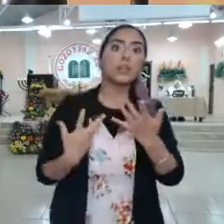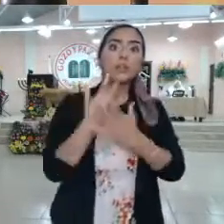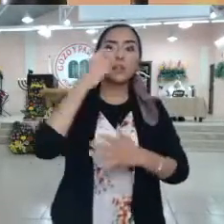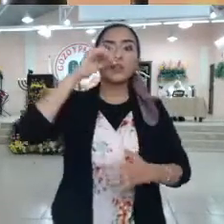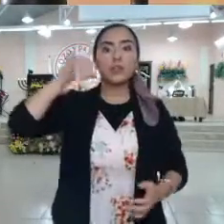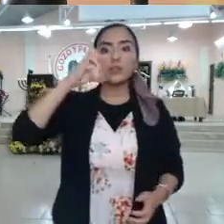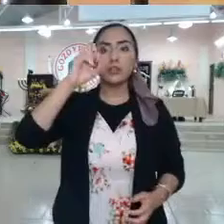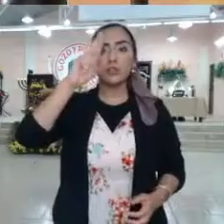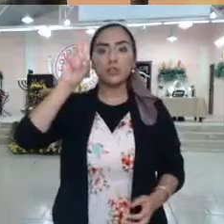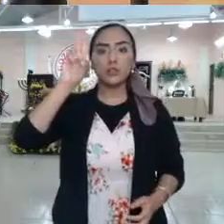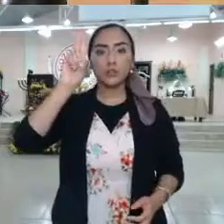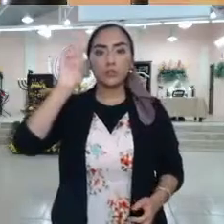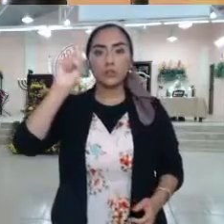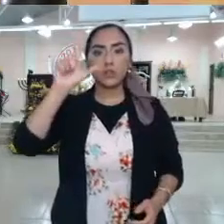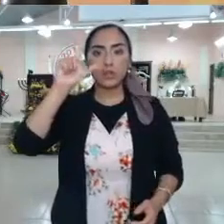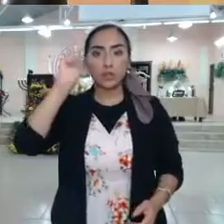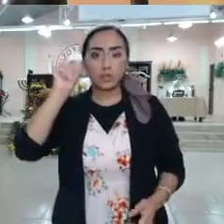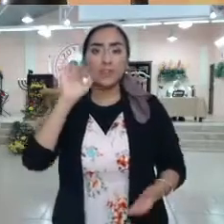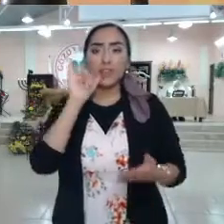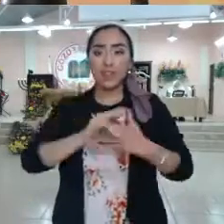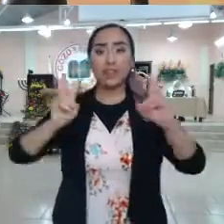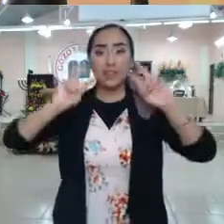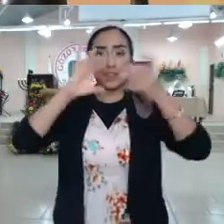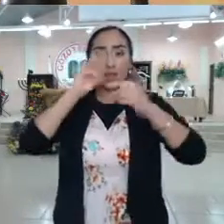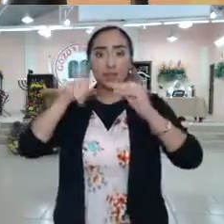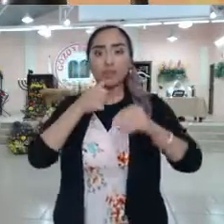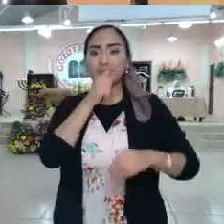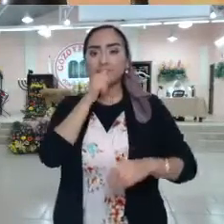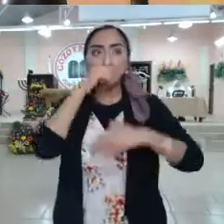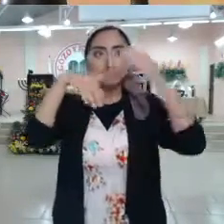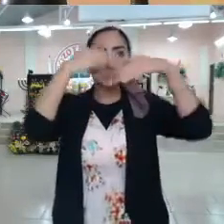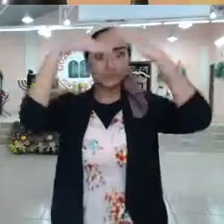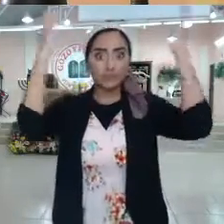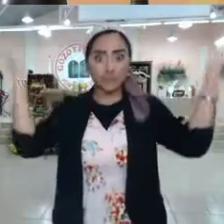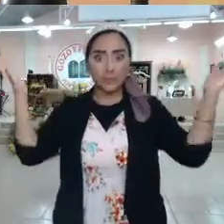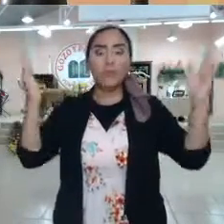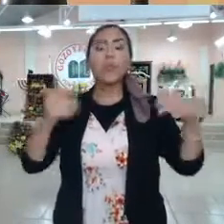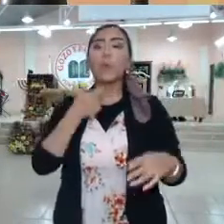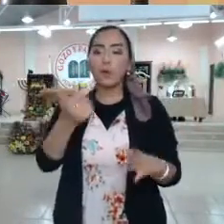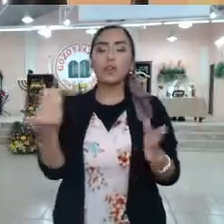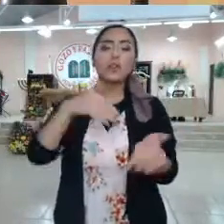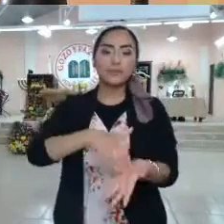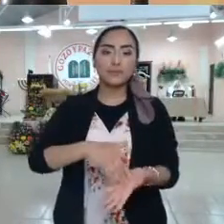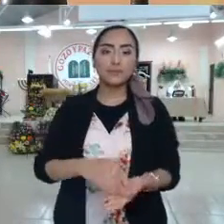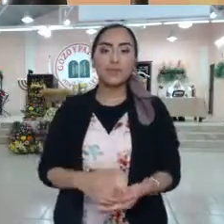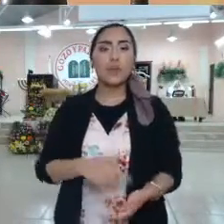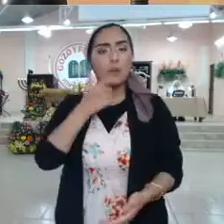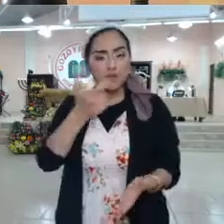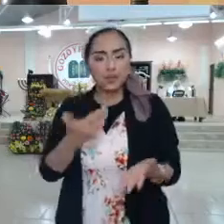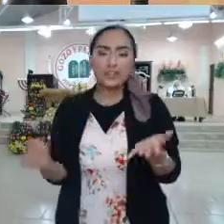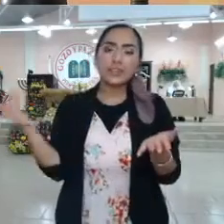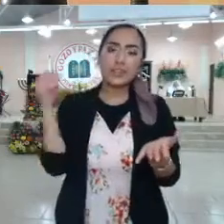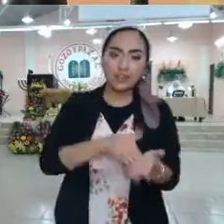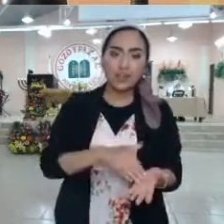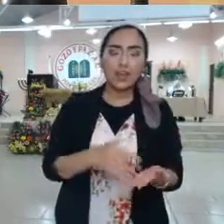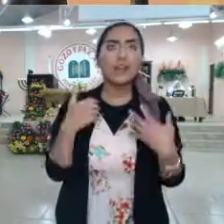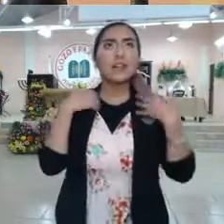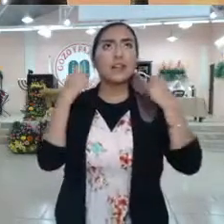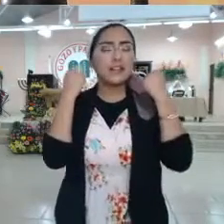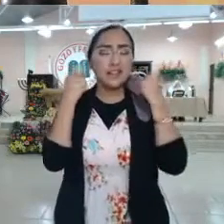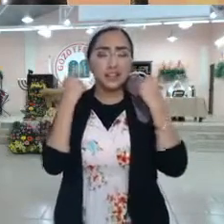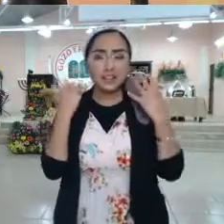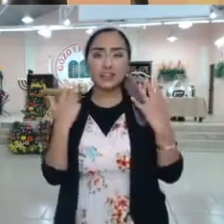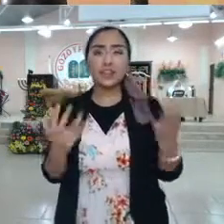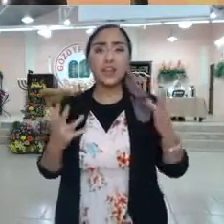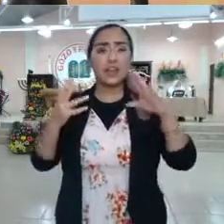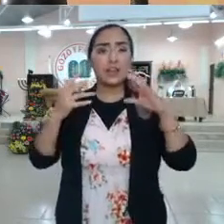New Jerusalem. I've already ministered all of that. Those teachings of the depths of the kingdom, check them again. Check them again.